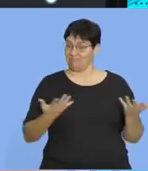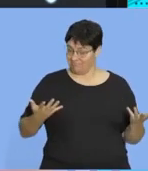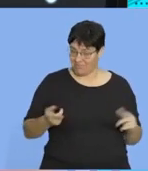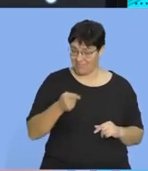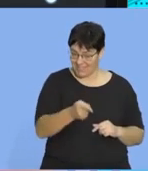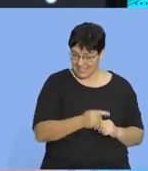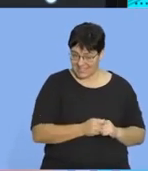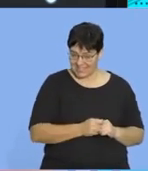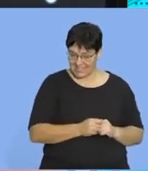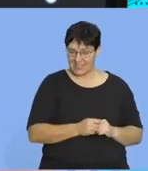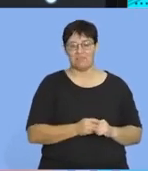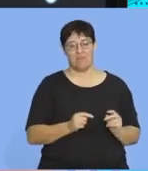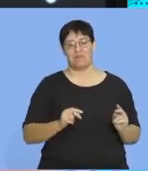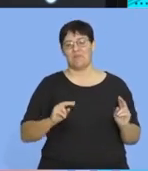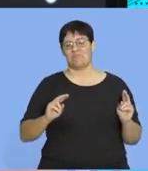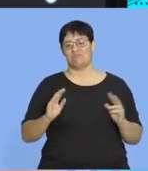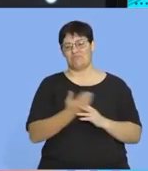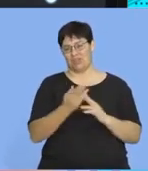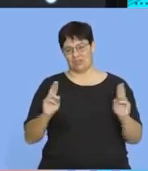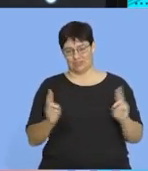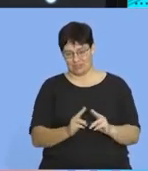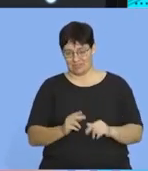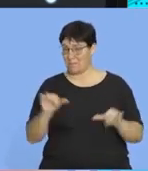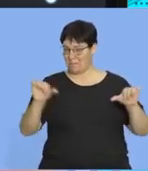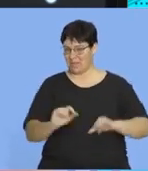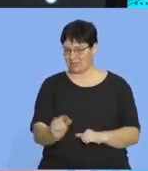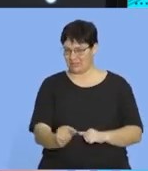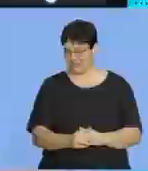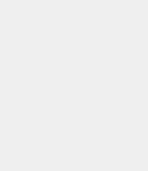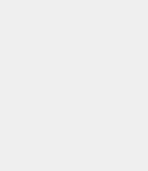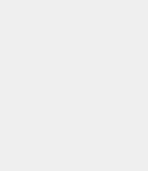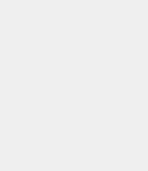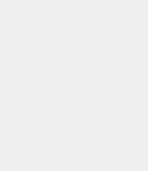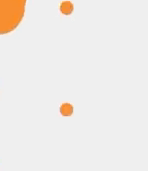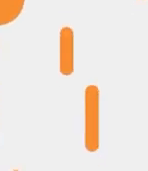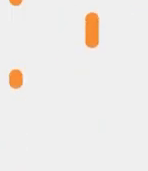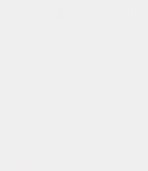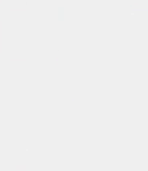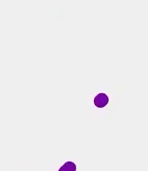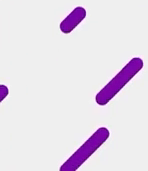that note, we're going to take a short break, and we'll be right back.